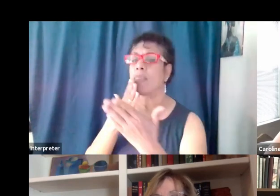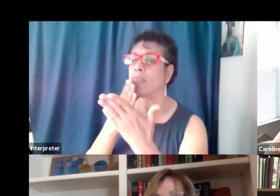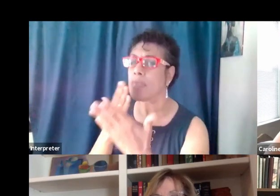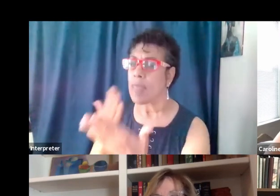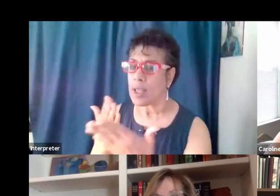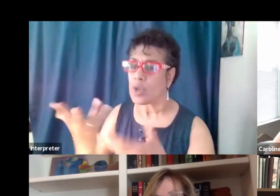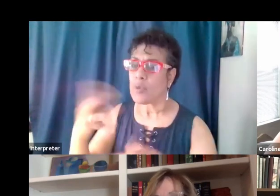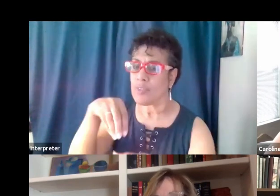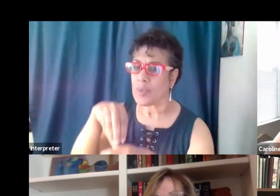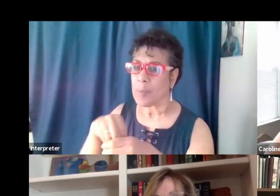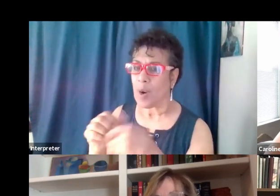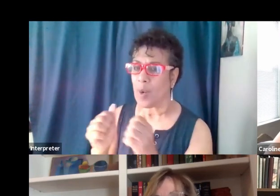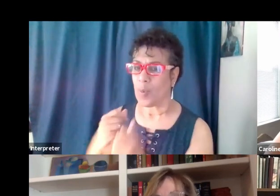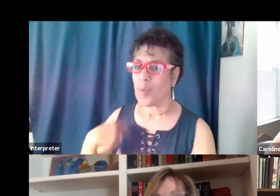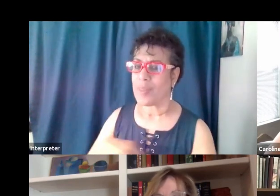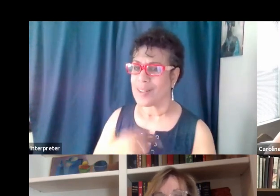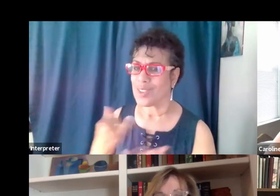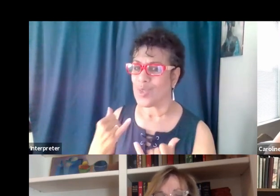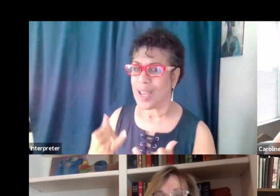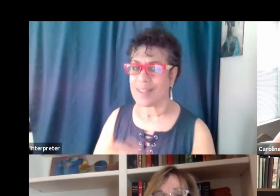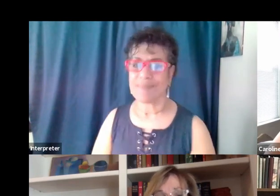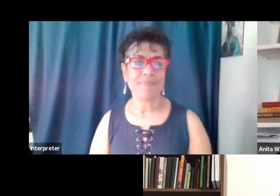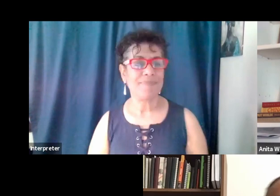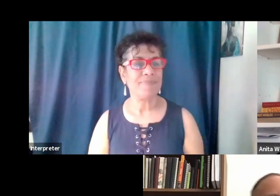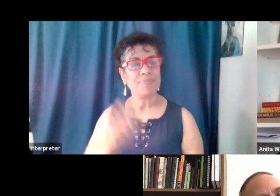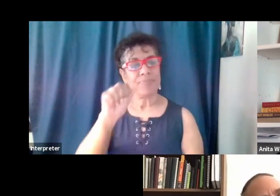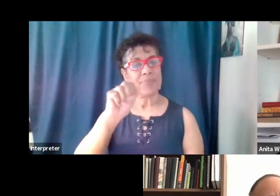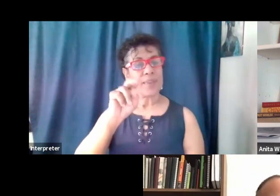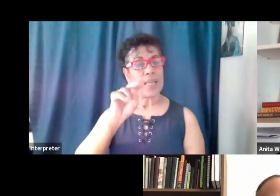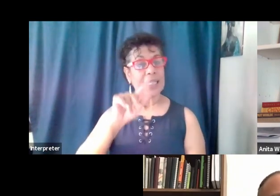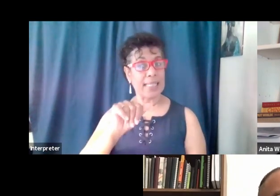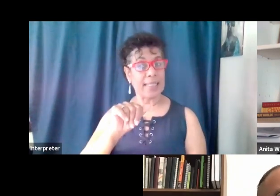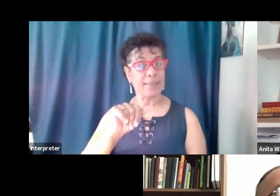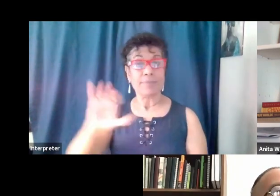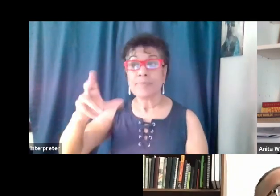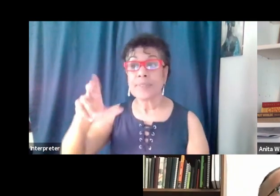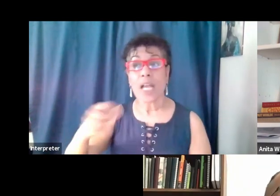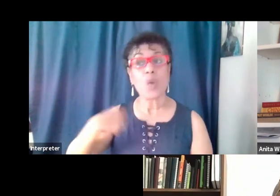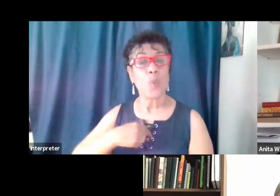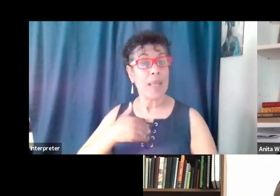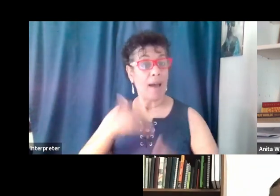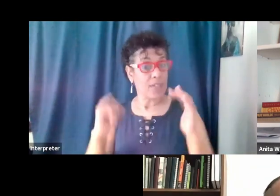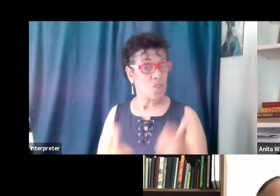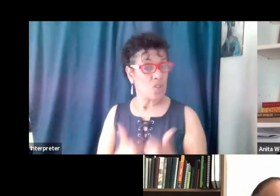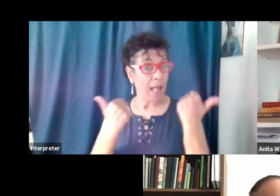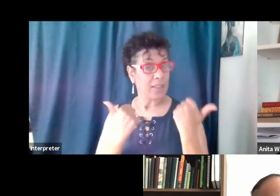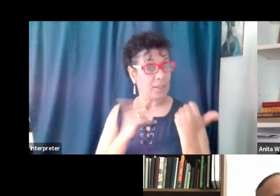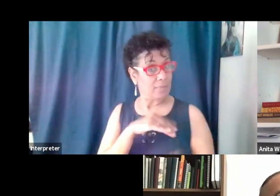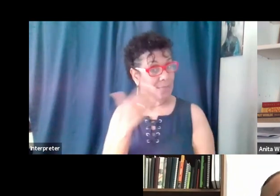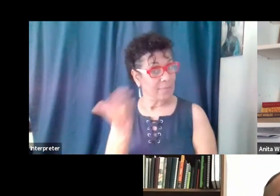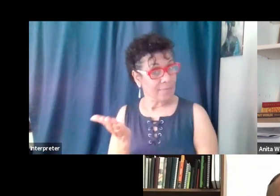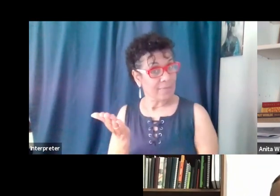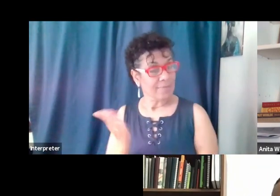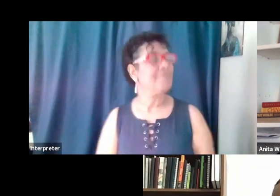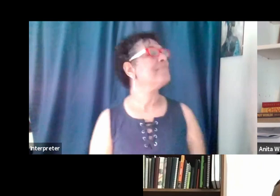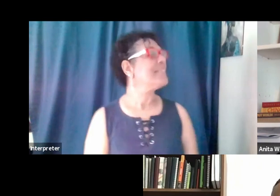today. Thank you, Caroline. So Charles, we have a challenge. You're going to tell us about our challenge. Yes.